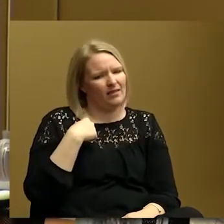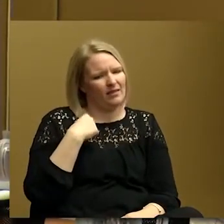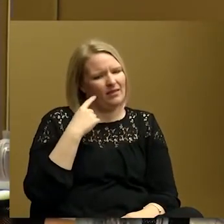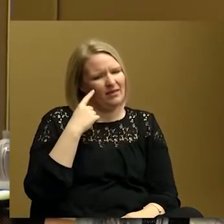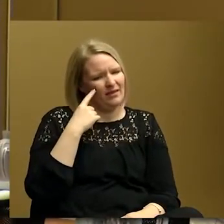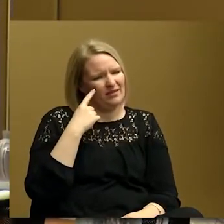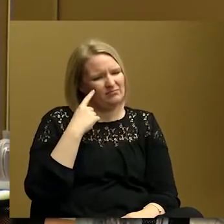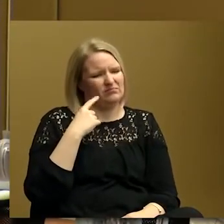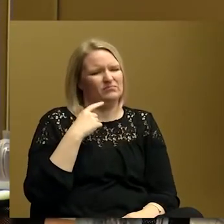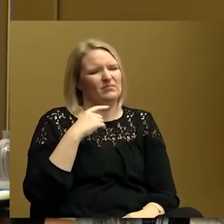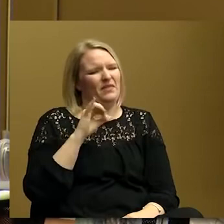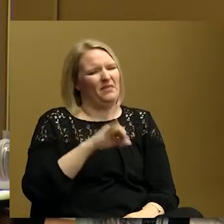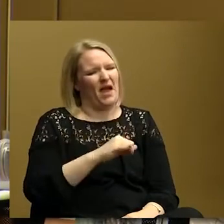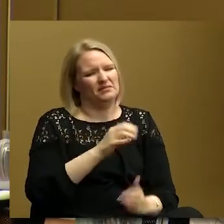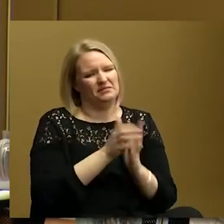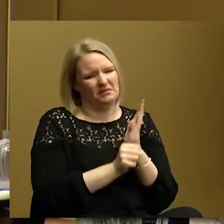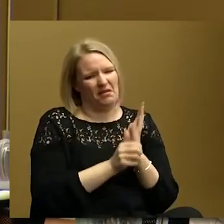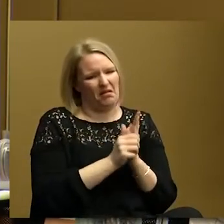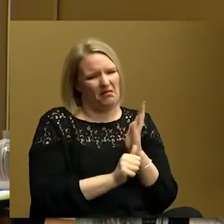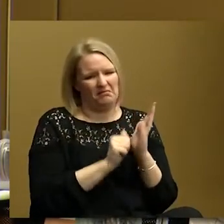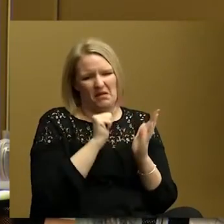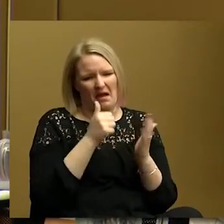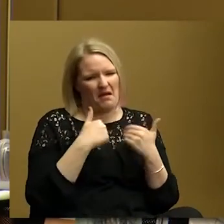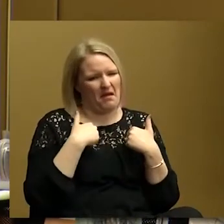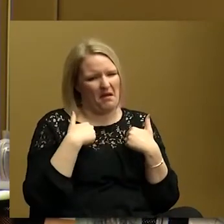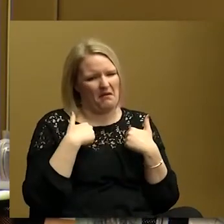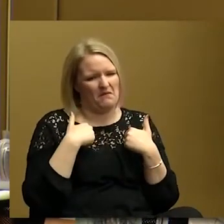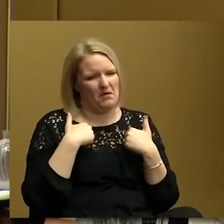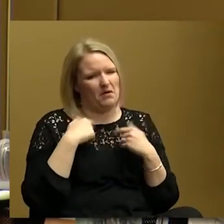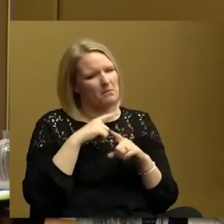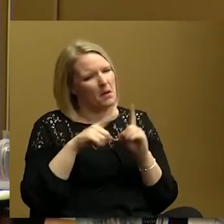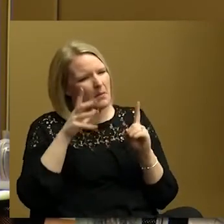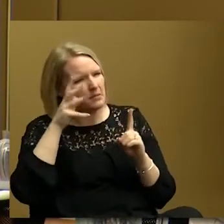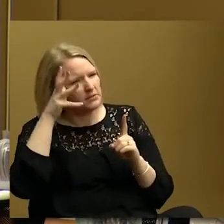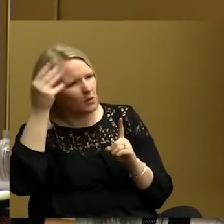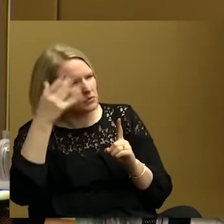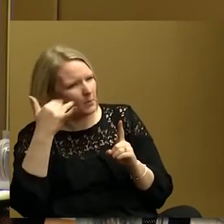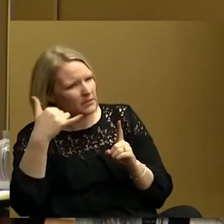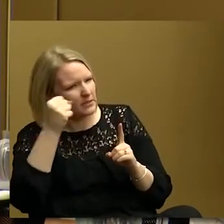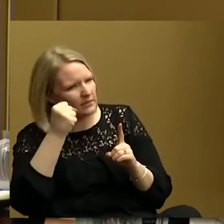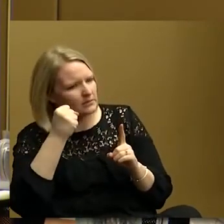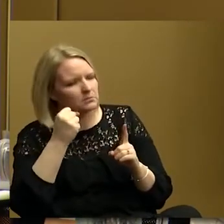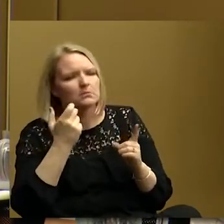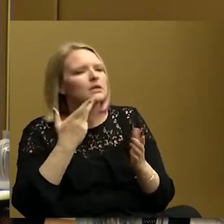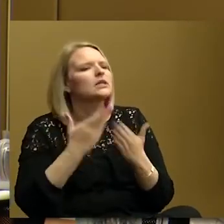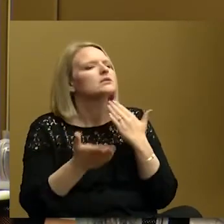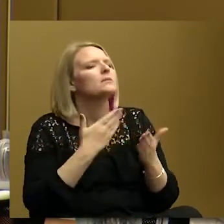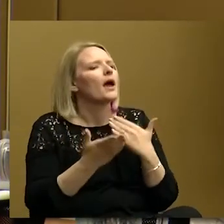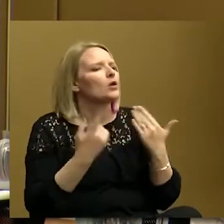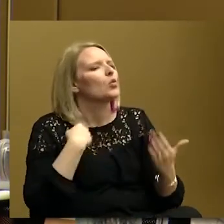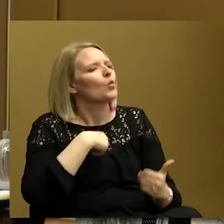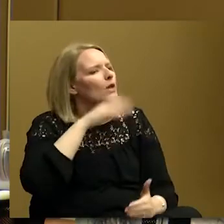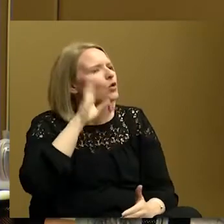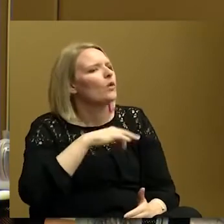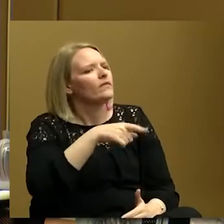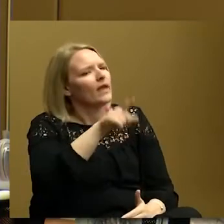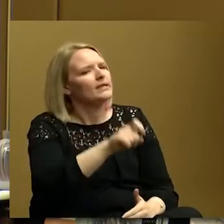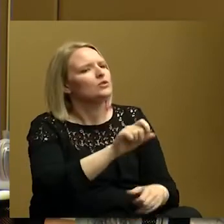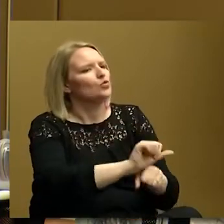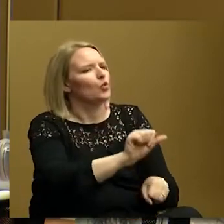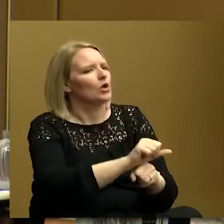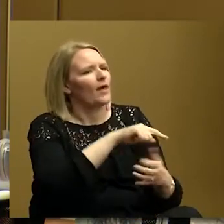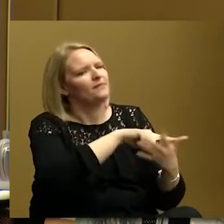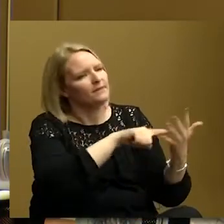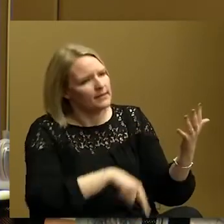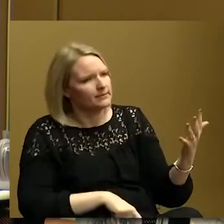even at home, that it doesn't necessarily matter, that whatever it is we know the child still needs to be working at, even if it's at school,